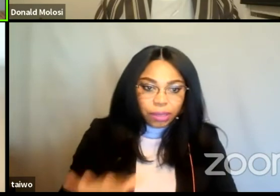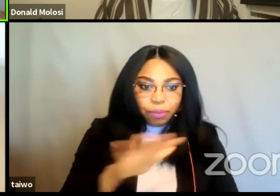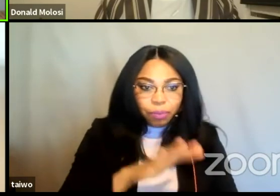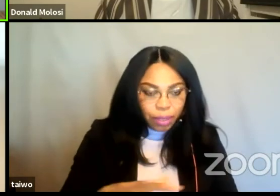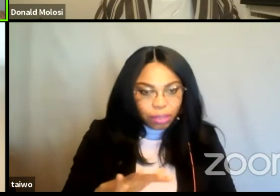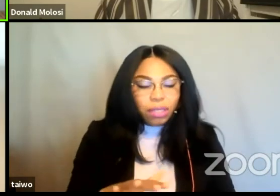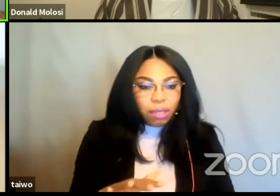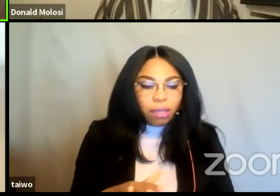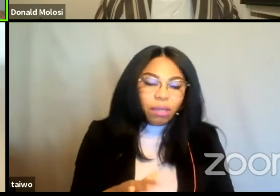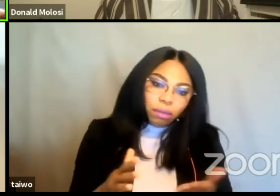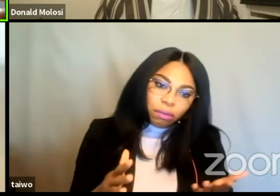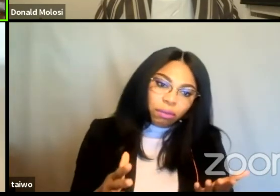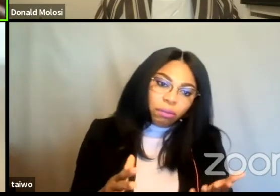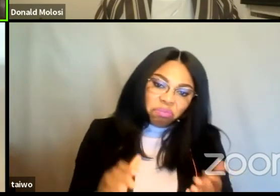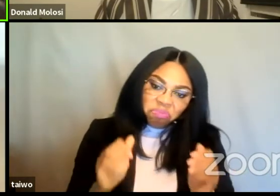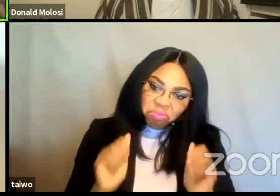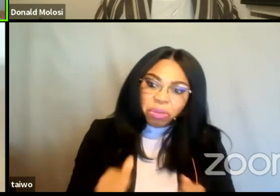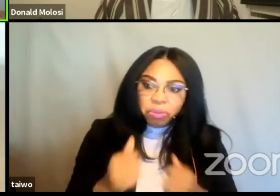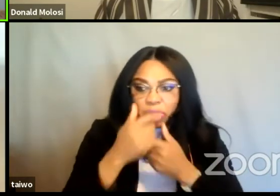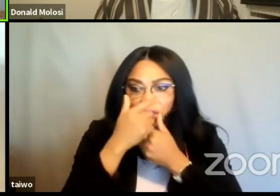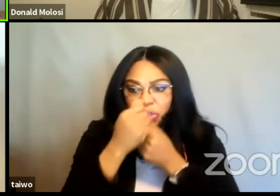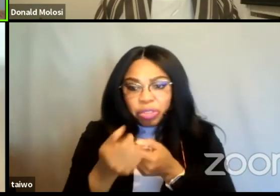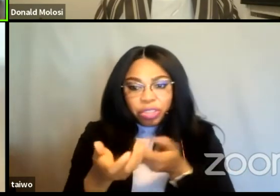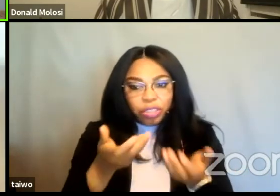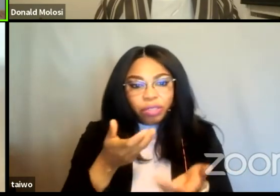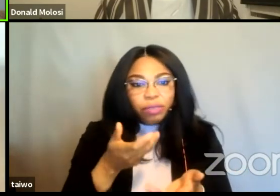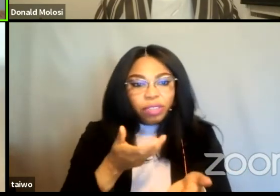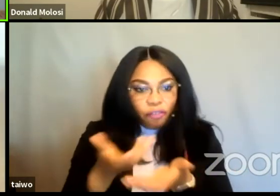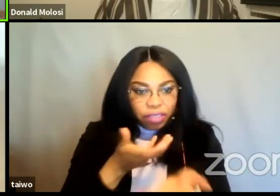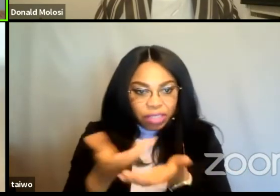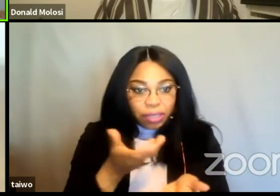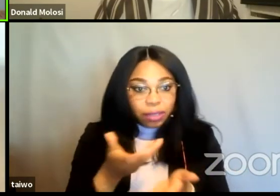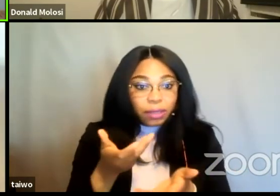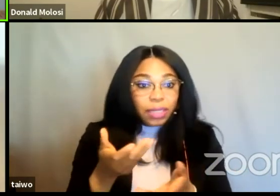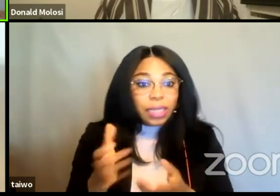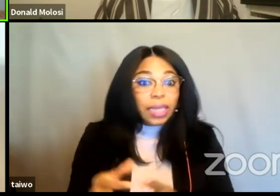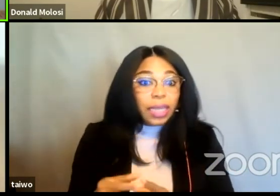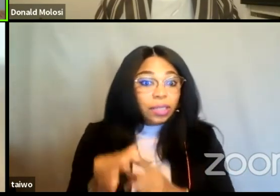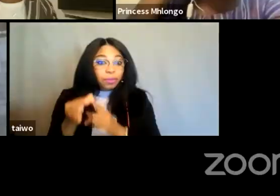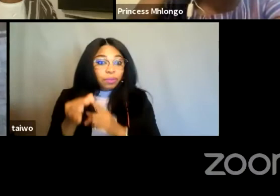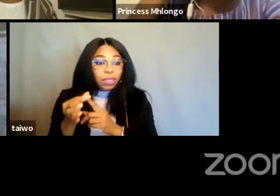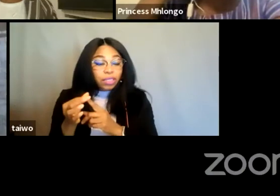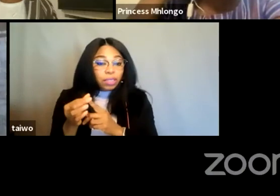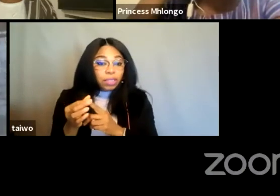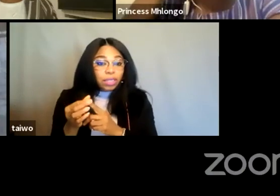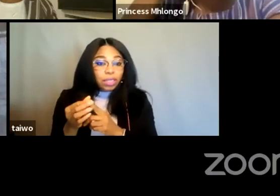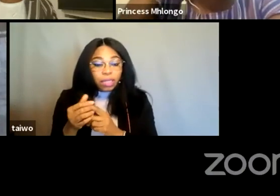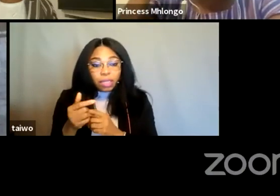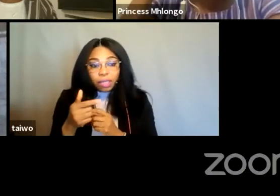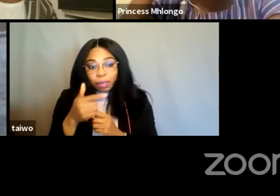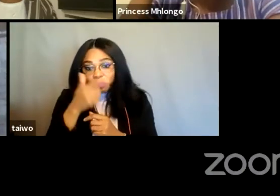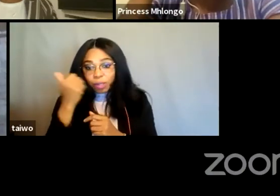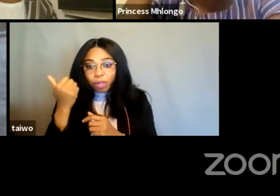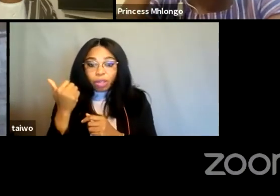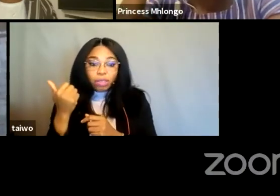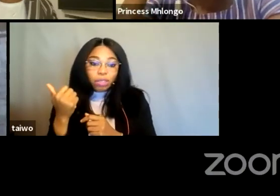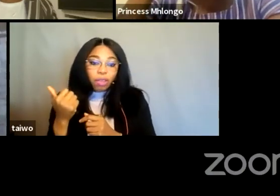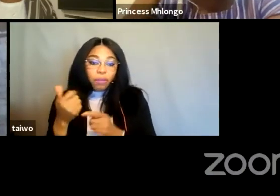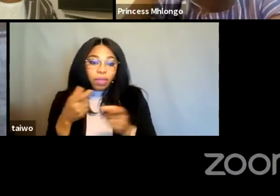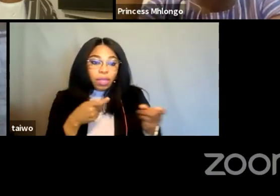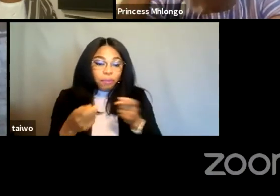be an interesting conversation, especially because of the administrative and